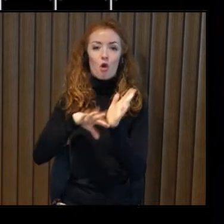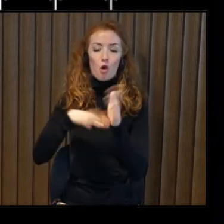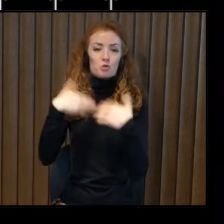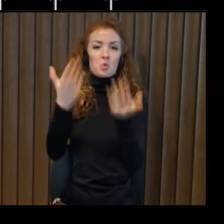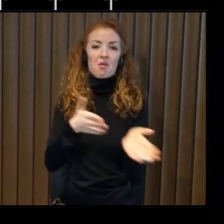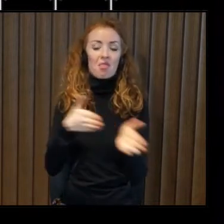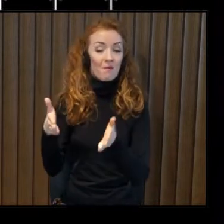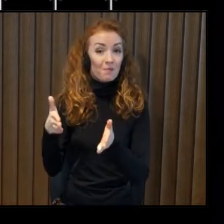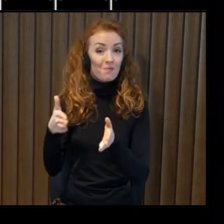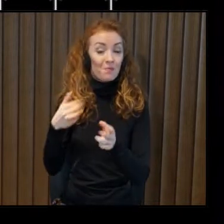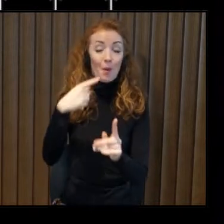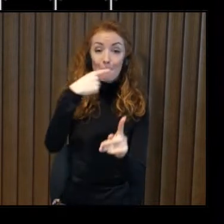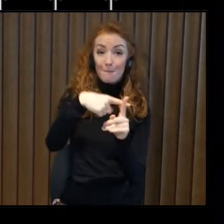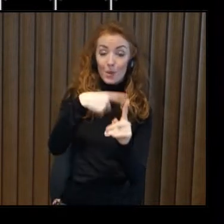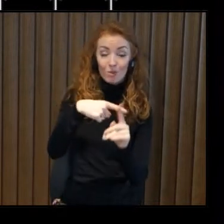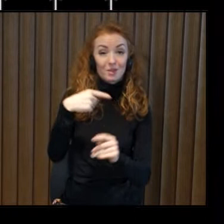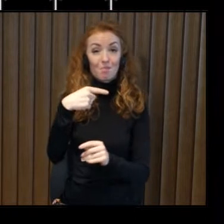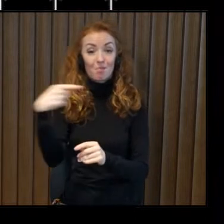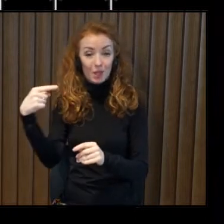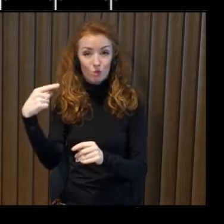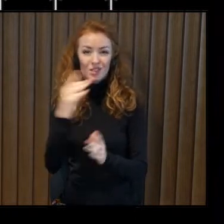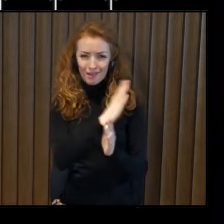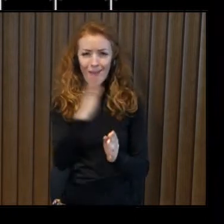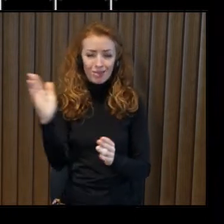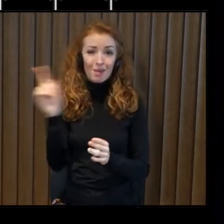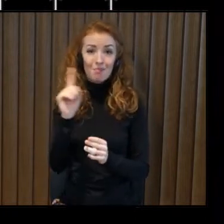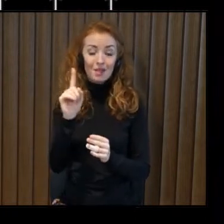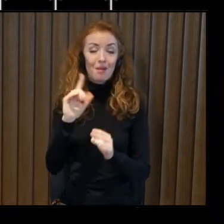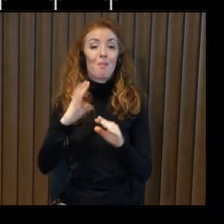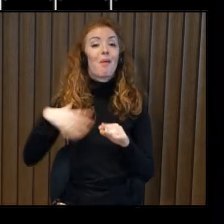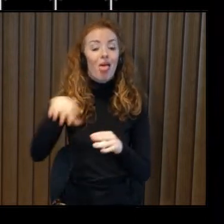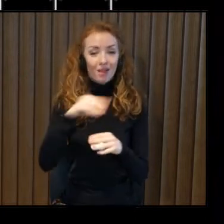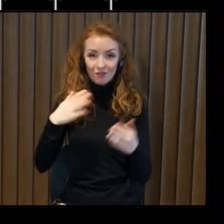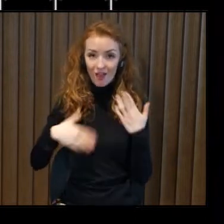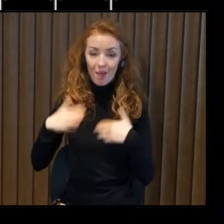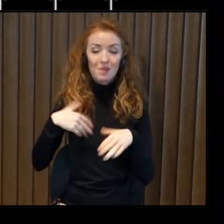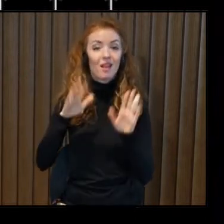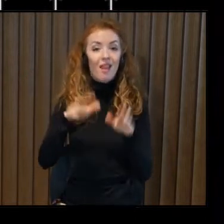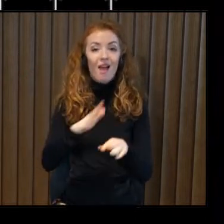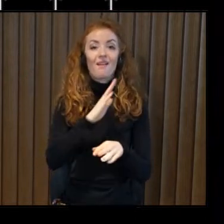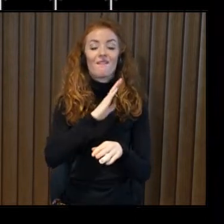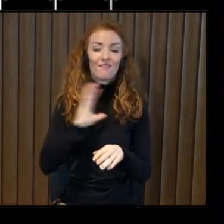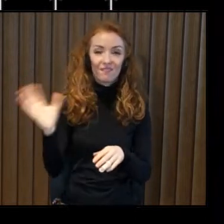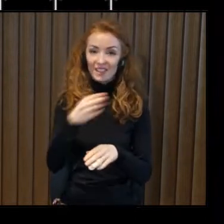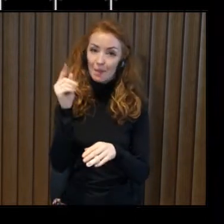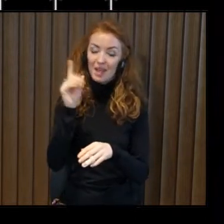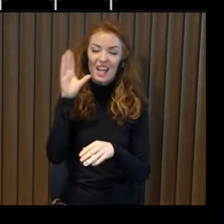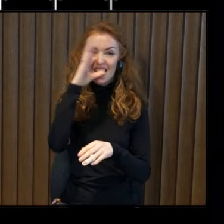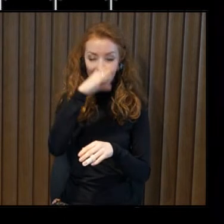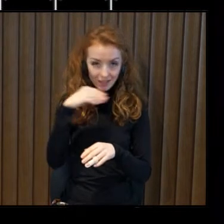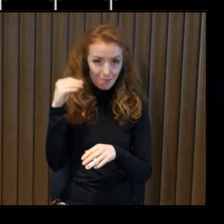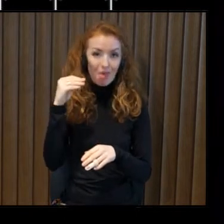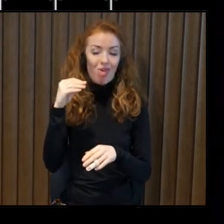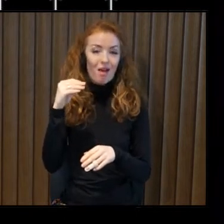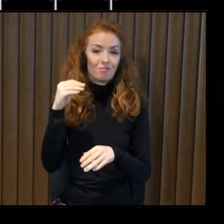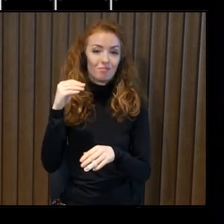in society have to work doubly hard to ever have even the possibility of achieving success. And